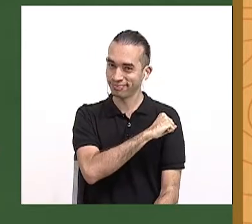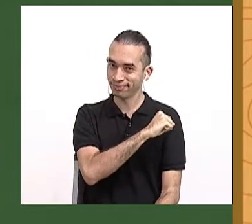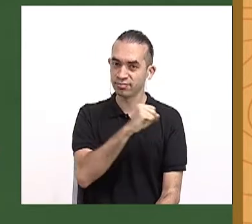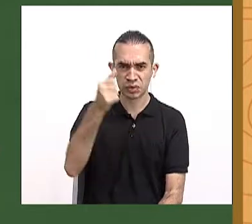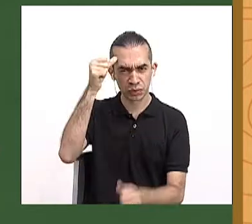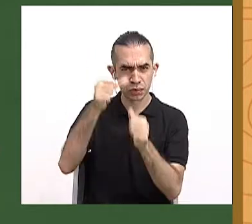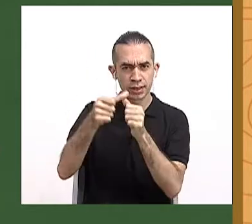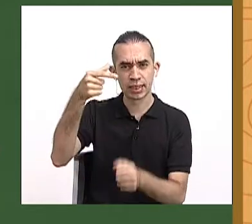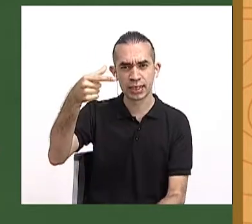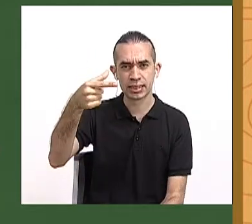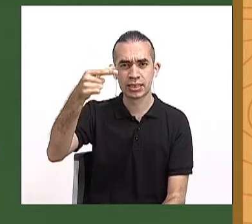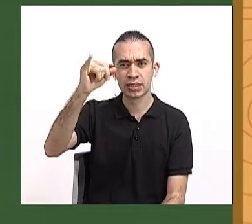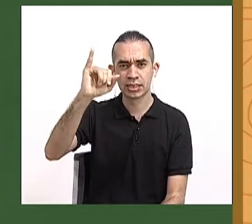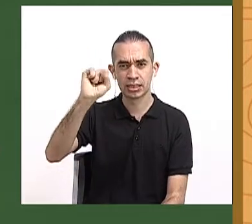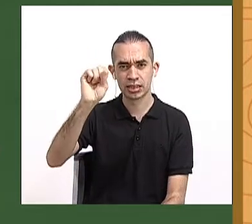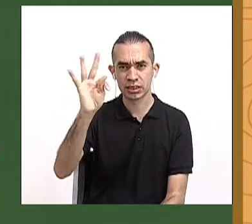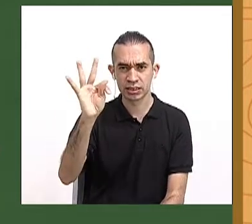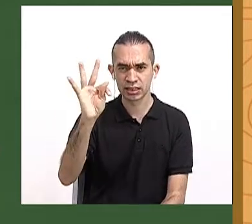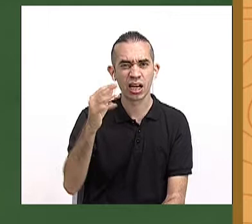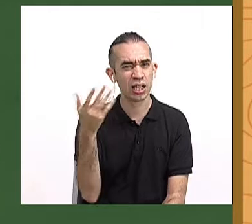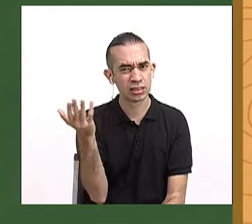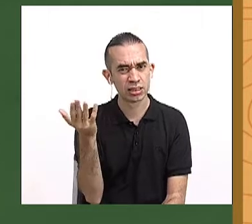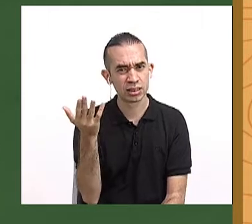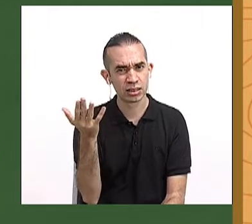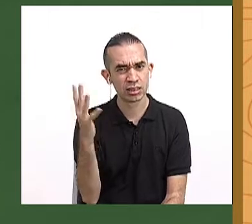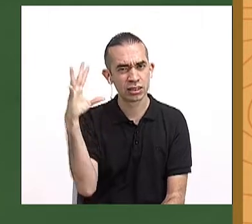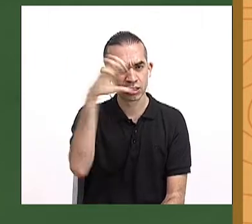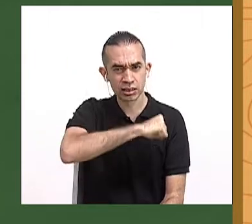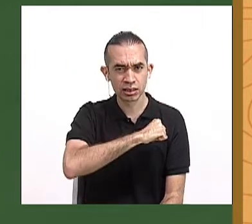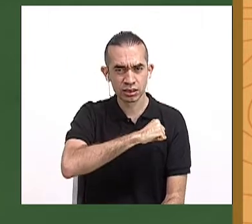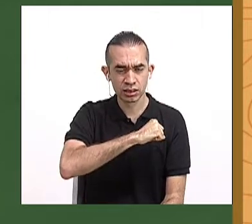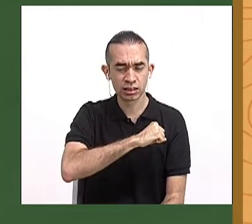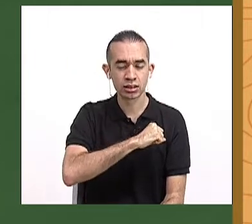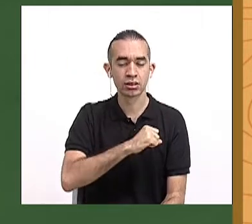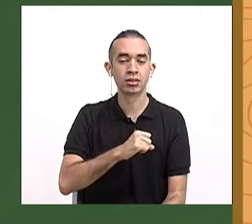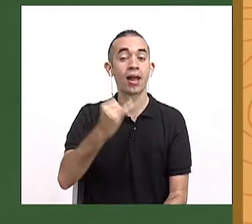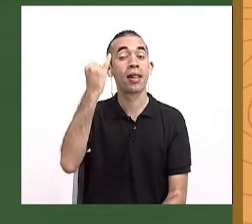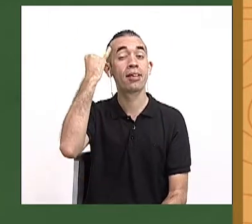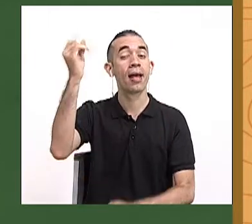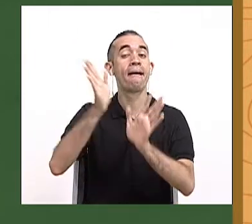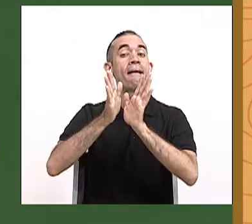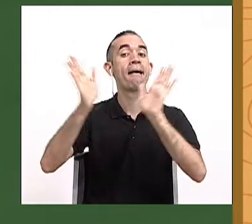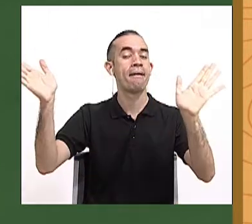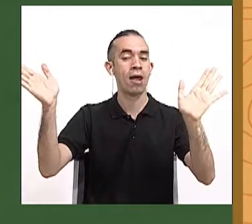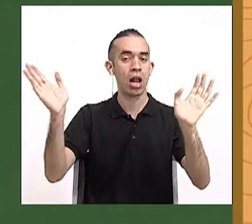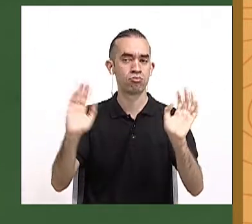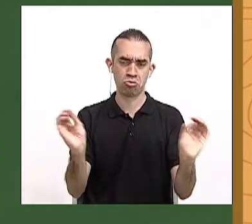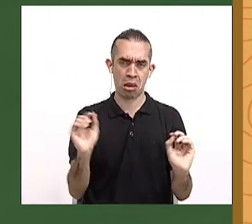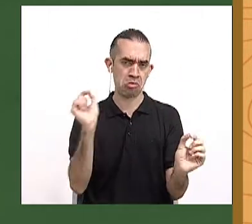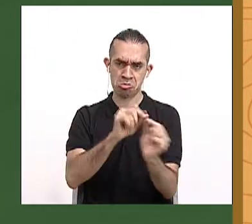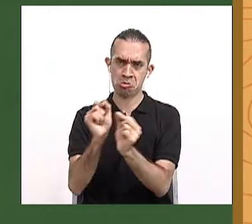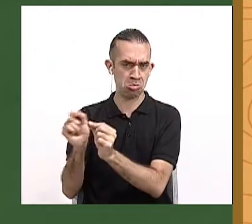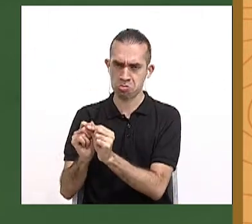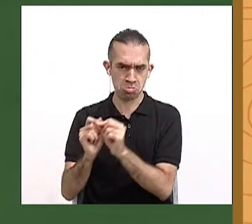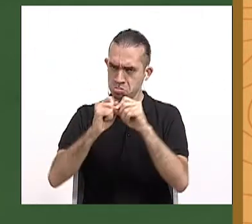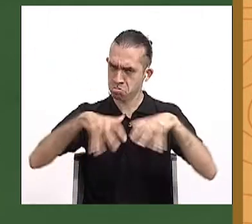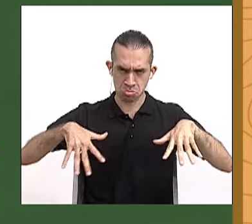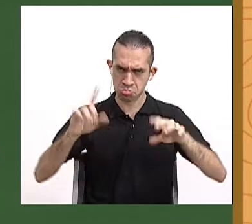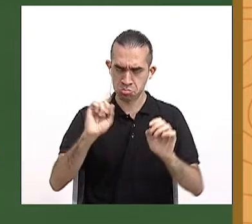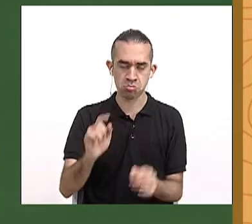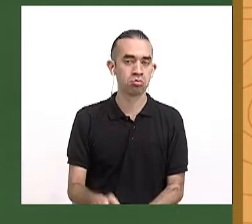you remember? What is it? Remember, this is the most general idea without any details, okay?